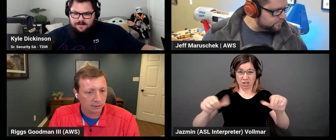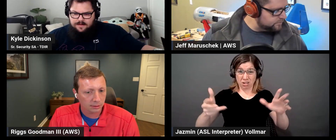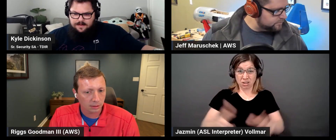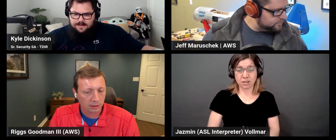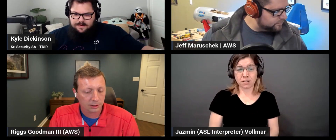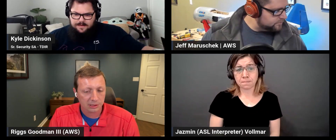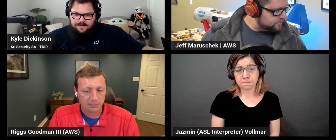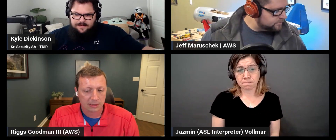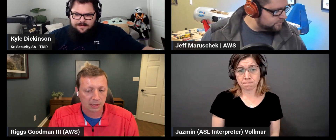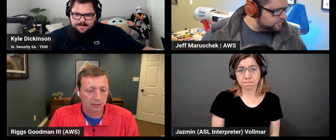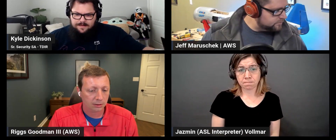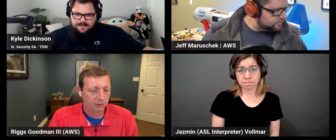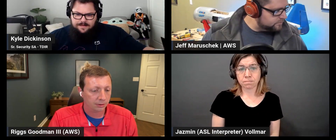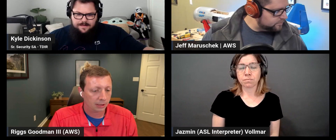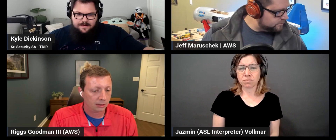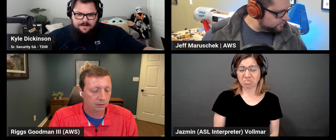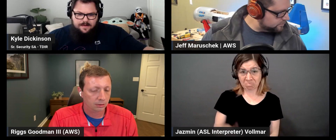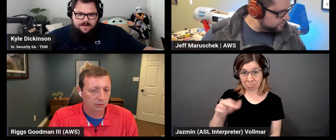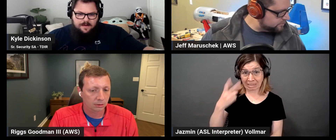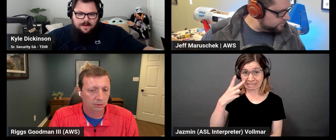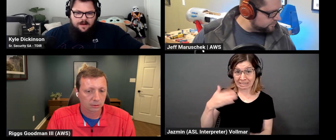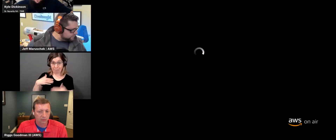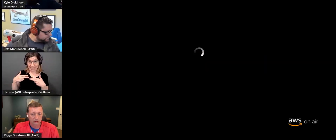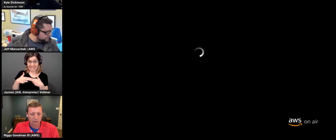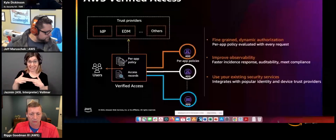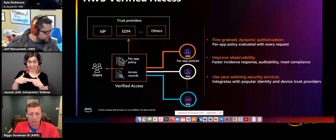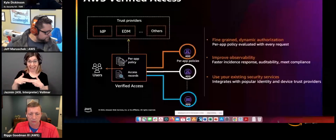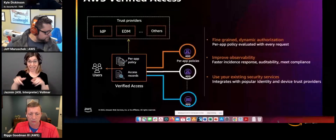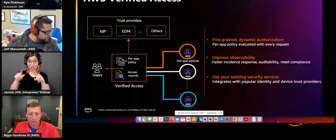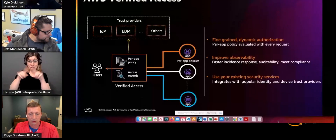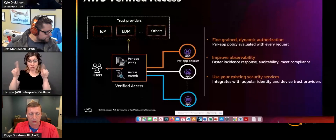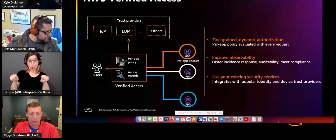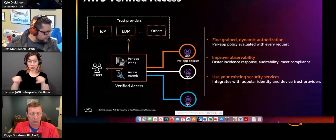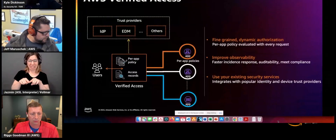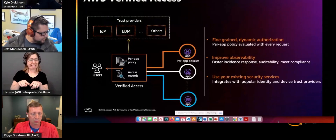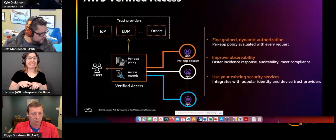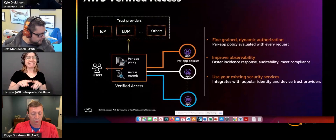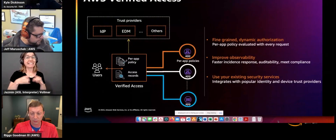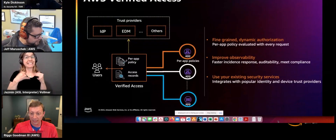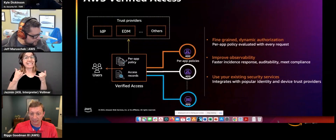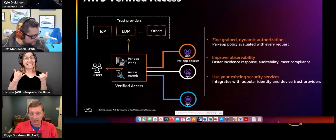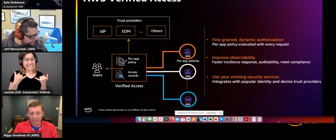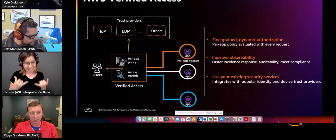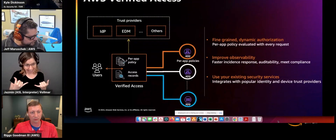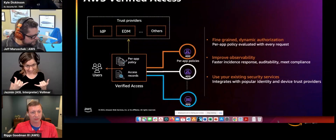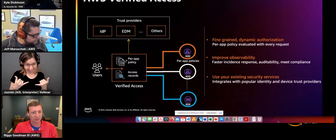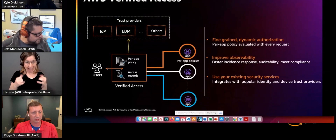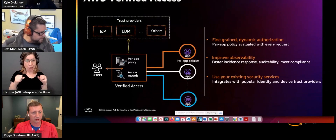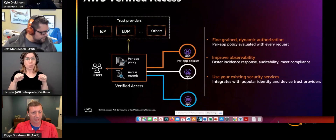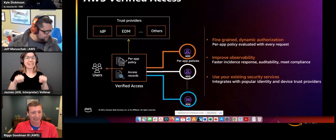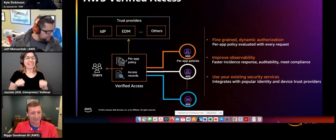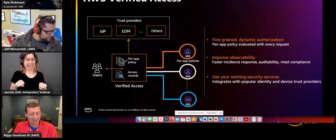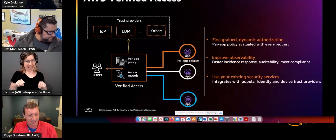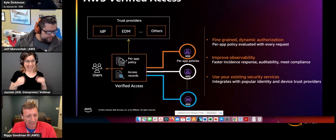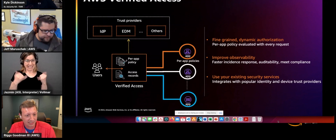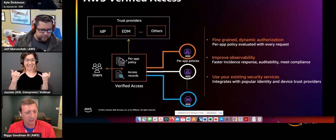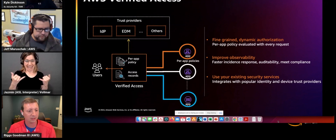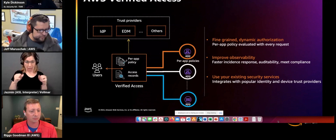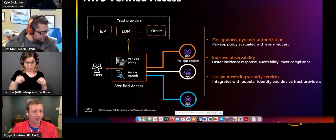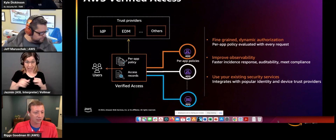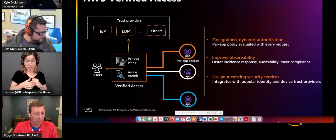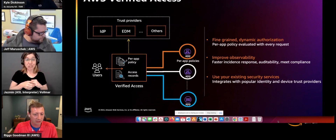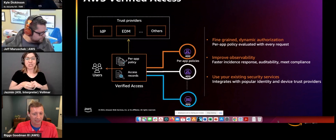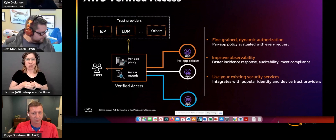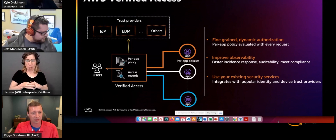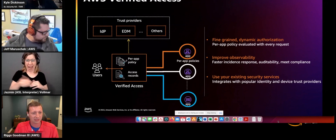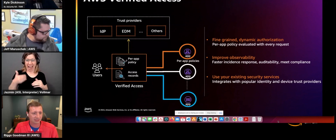Yeah, can you see my slide on the screen right now? You know what? I can now. You There it can is. now. I Yep. So can. I had to slide